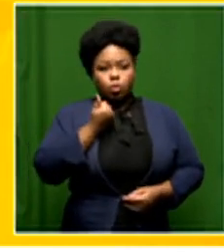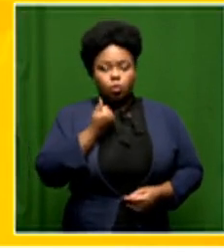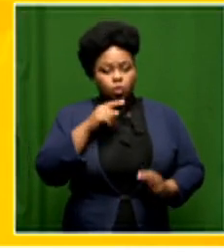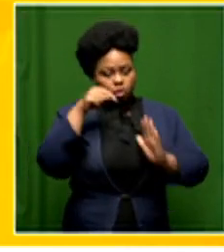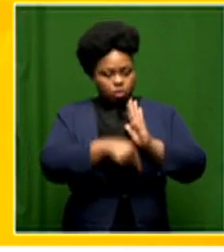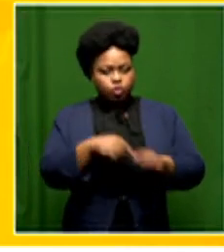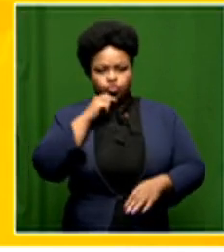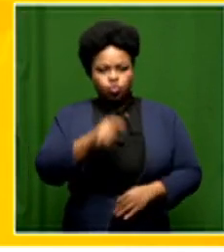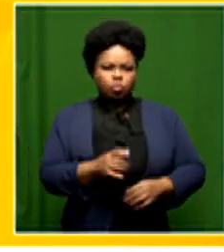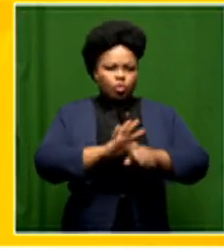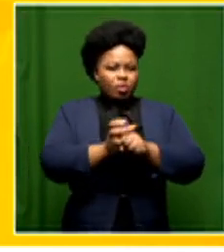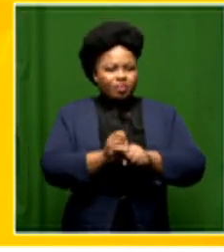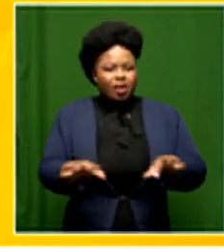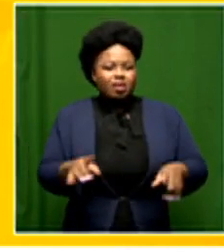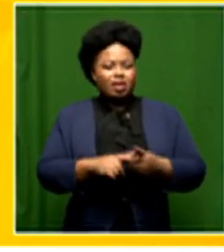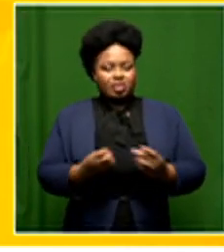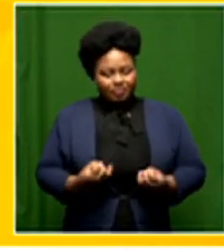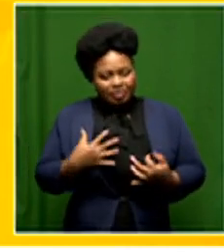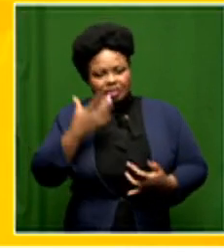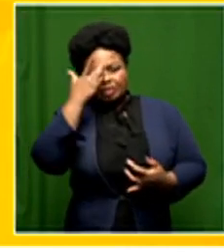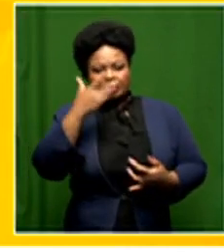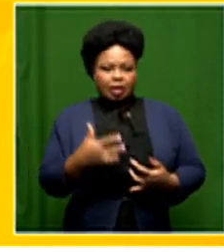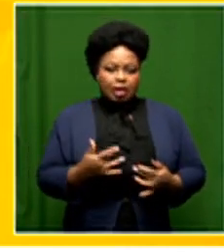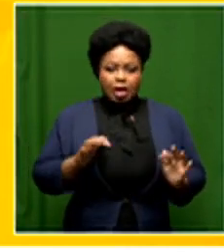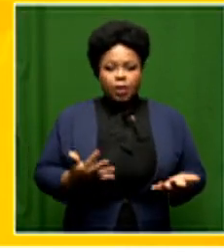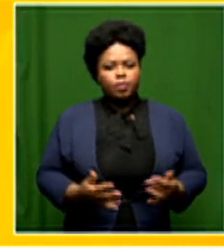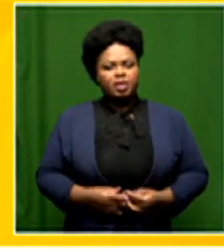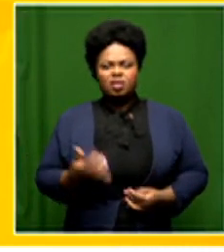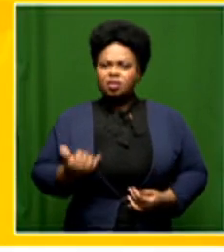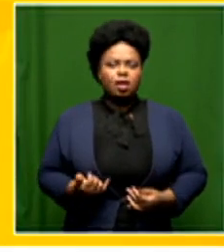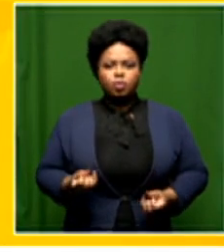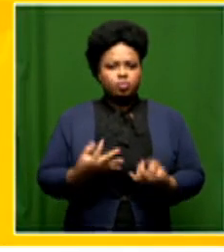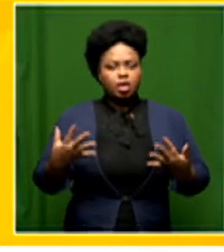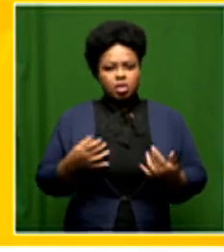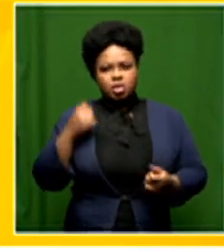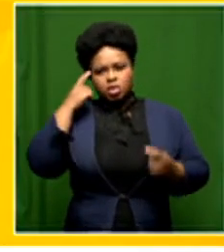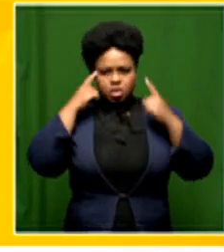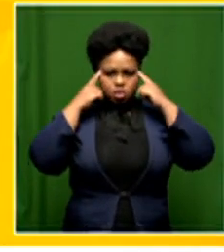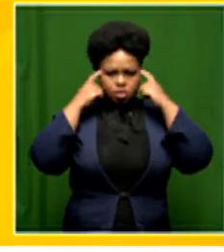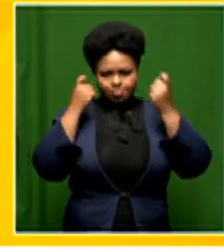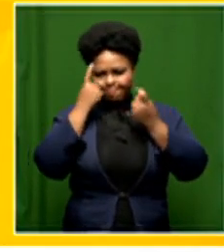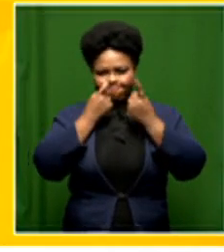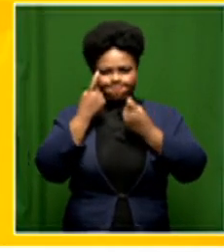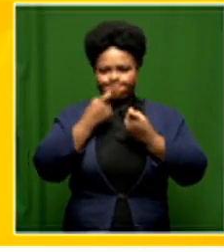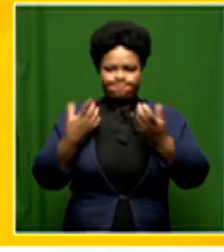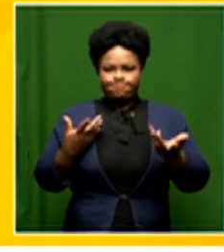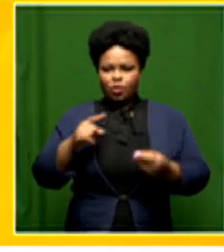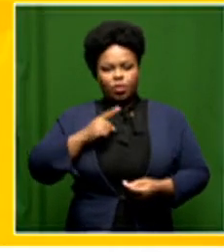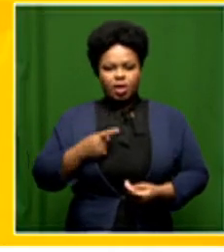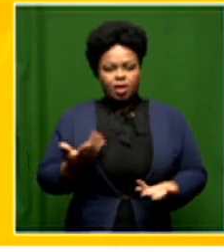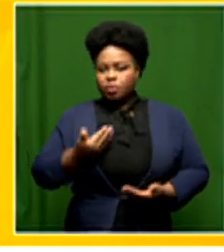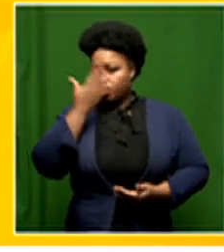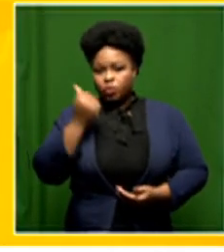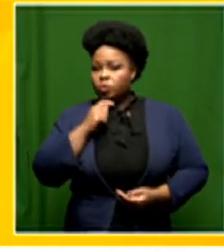around coronavirus, catching it, and now there's so many unanswered questions because of the unpredictability of this